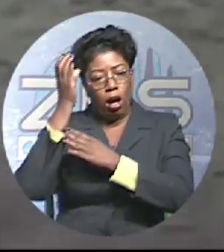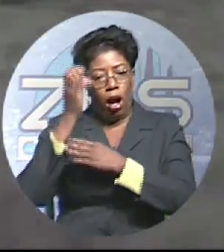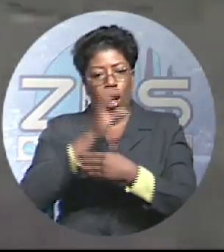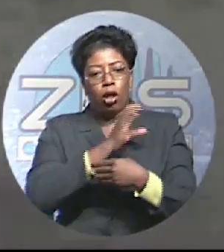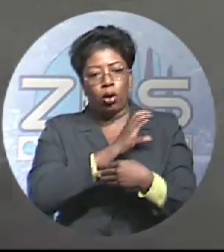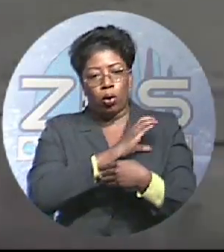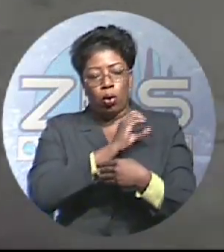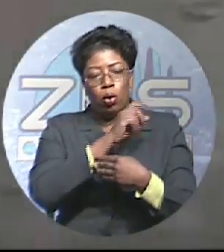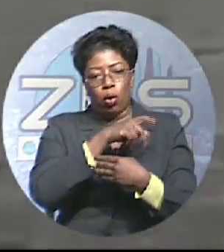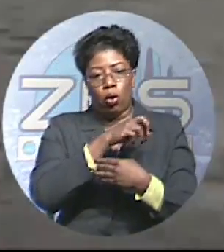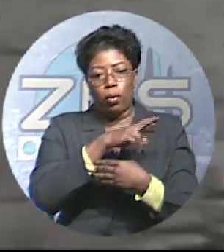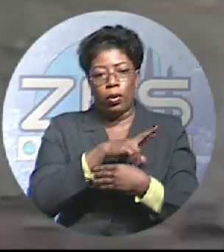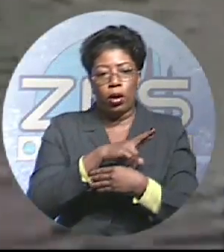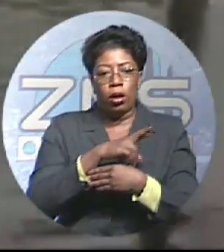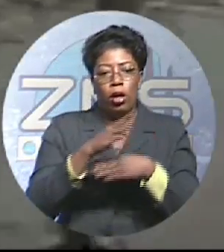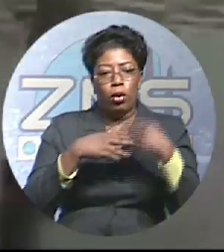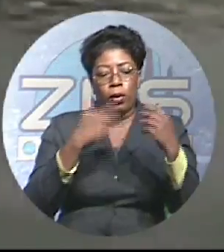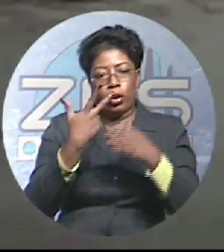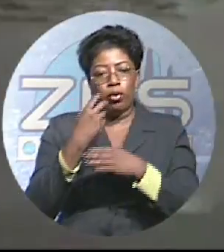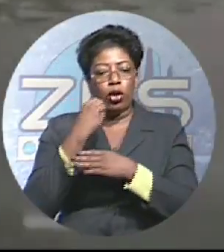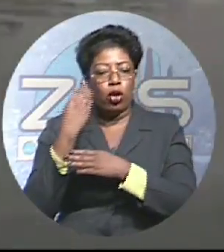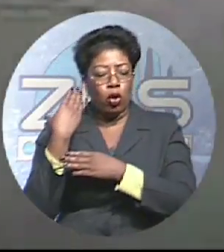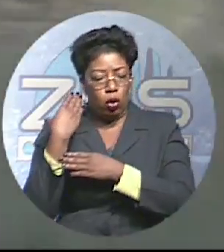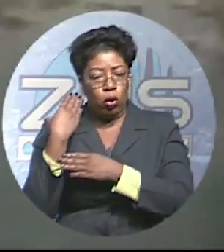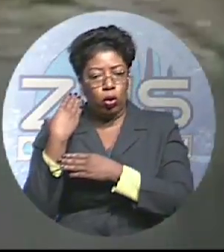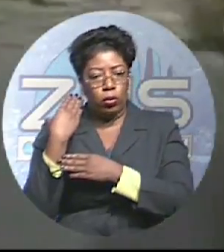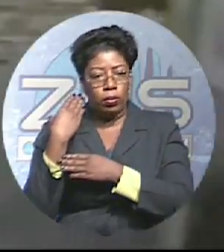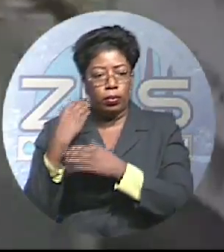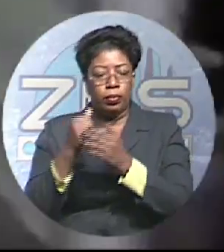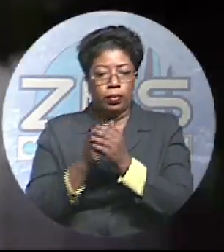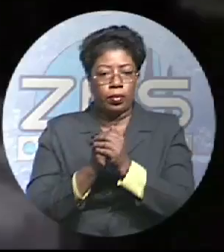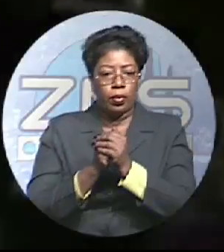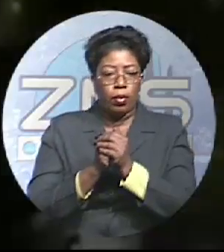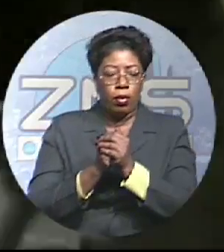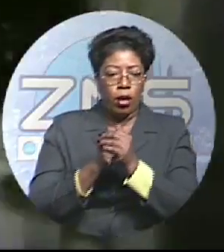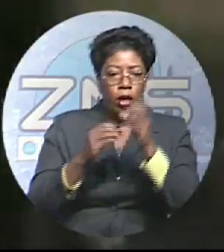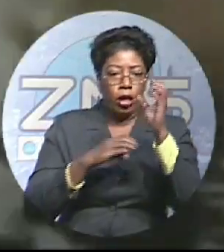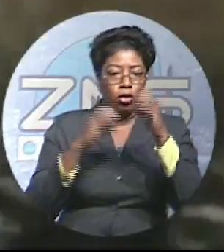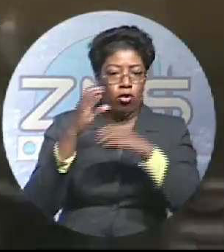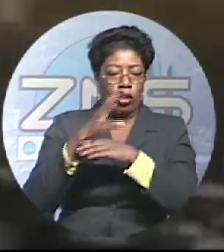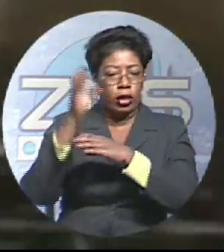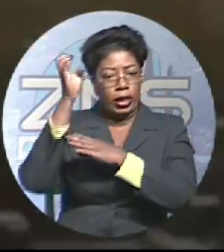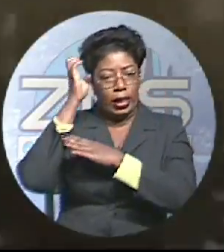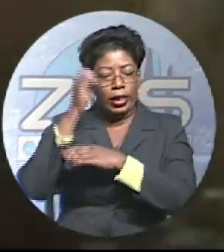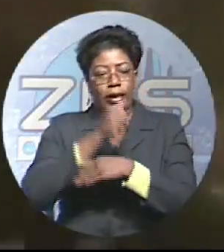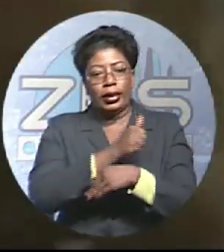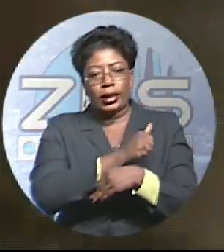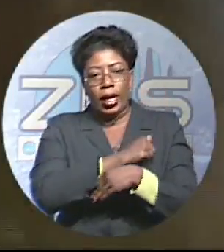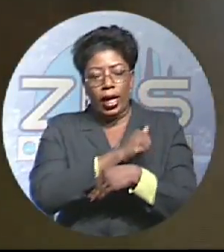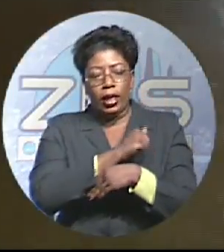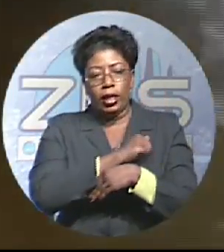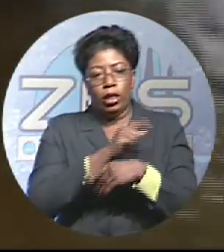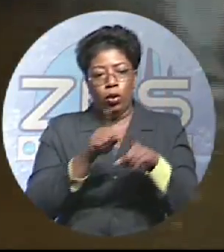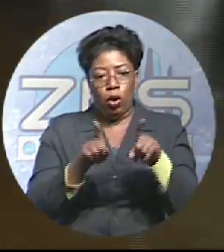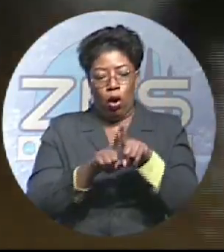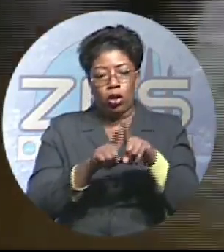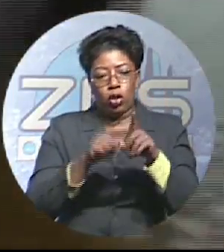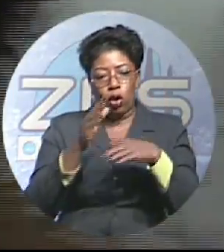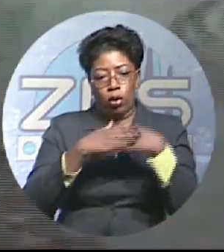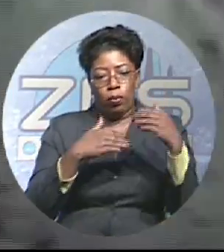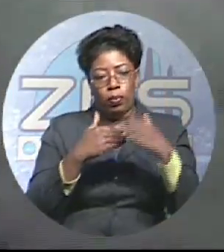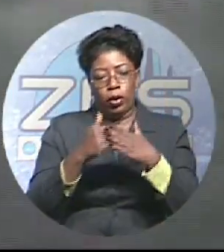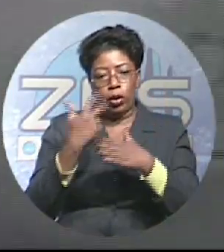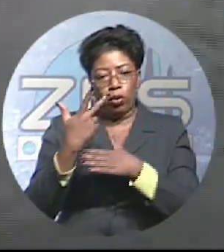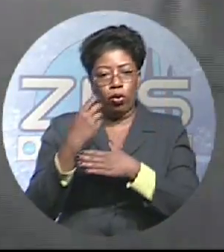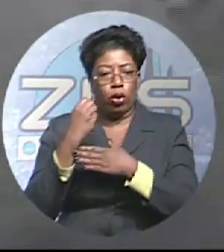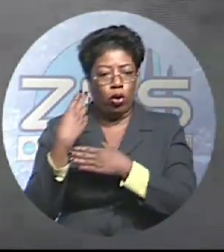will construct 3 homes totaling more than $85,000. Contractor Ian Adderley will also build 3 homes in